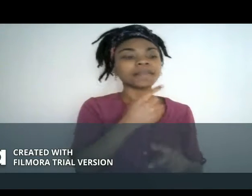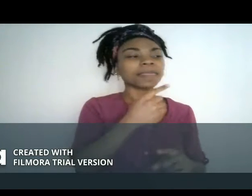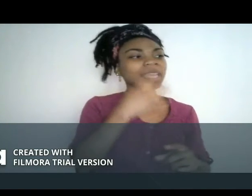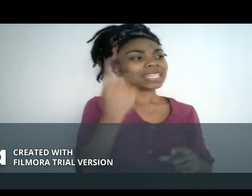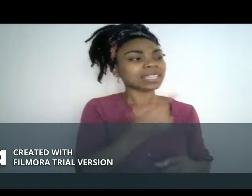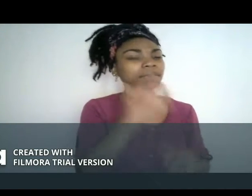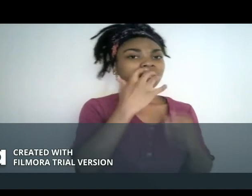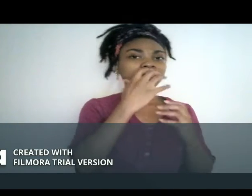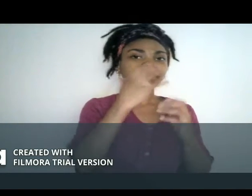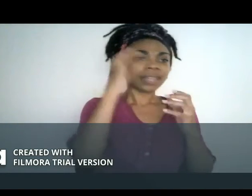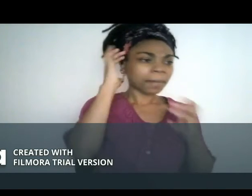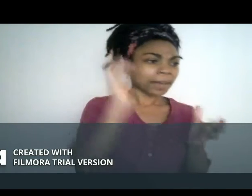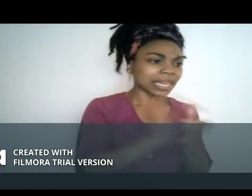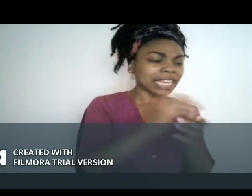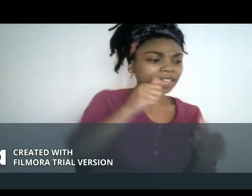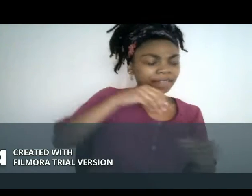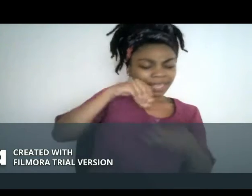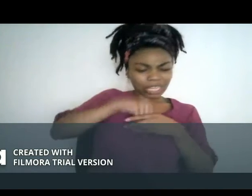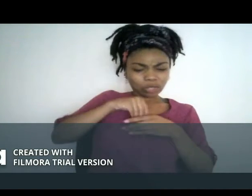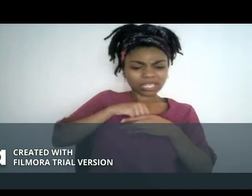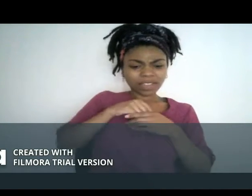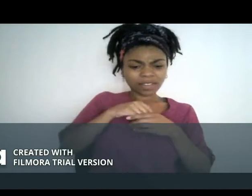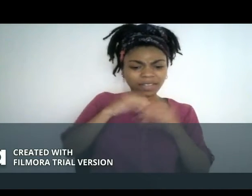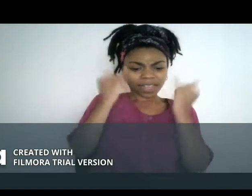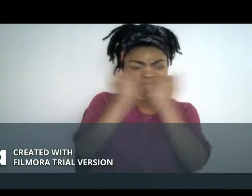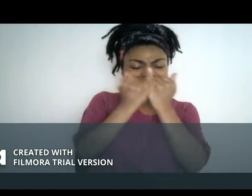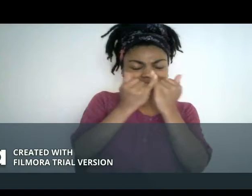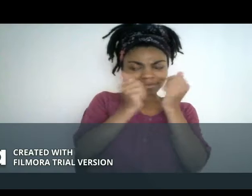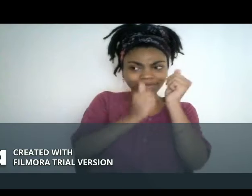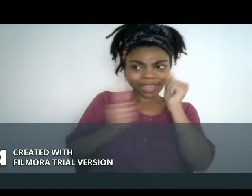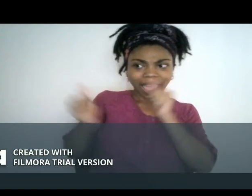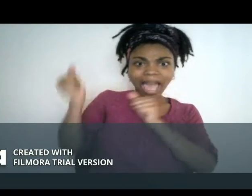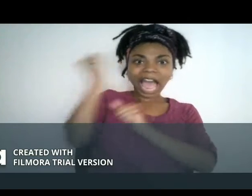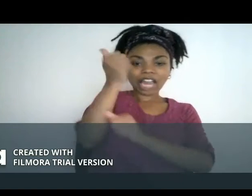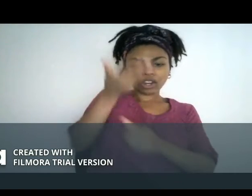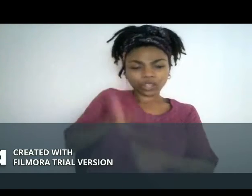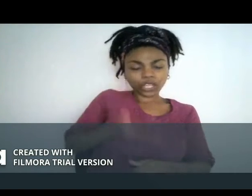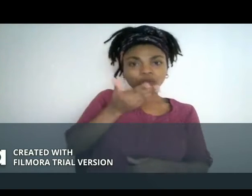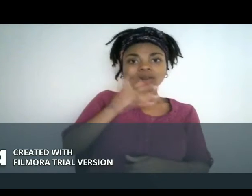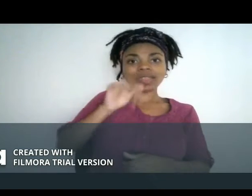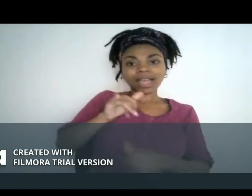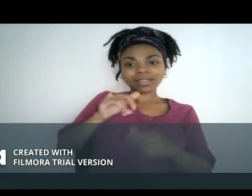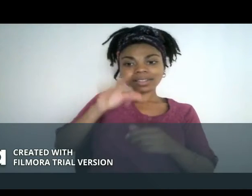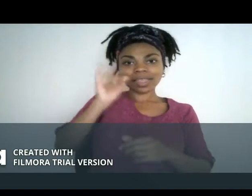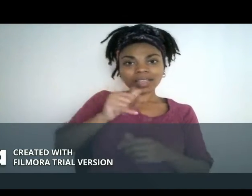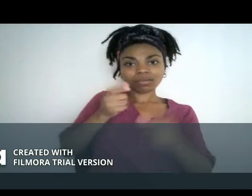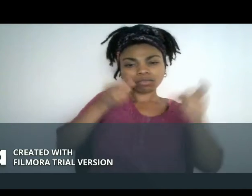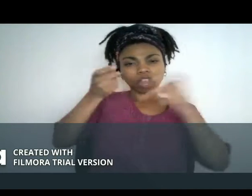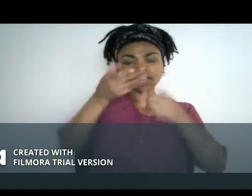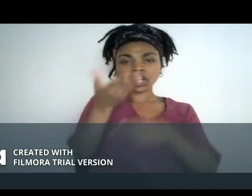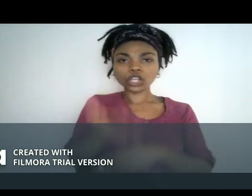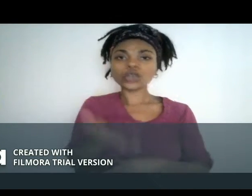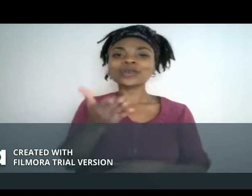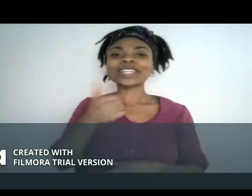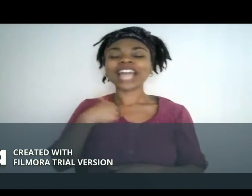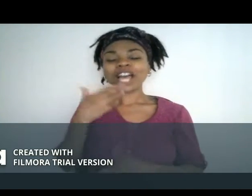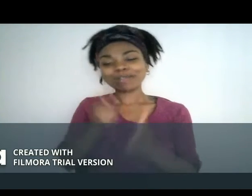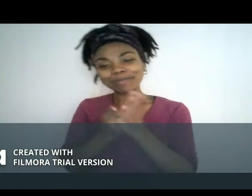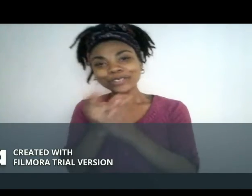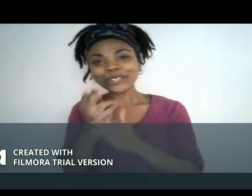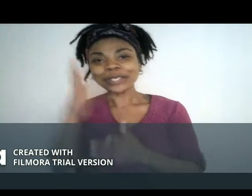you believe in yourself that is higher than you, that is guiding you, that is governing you. And I truly believe that